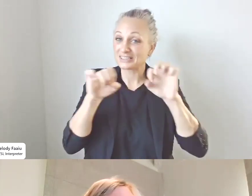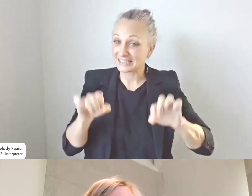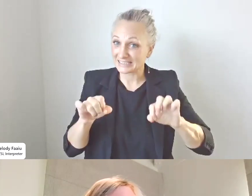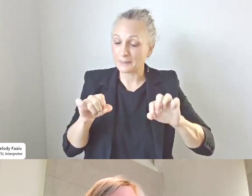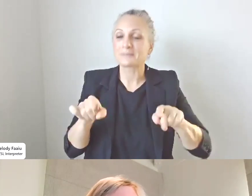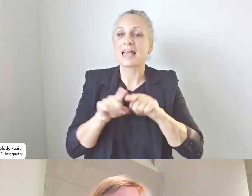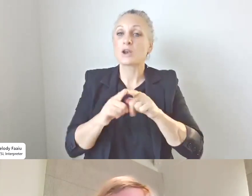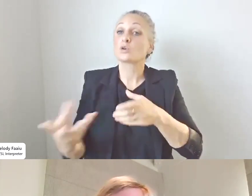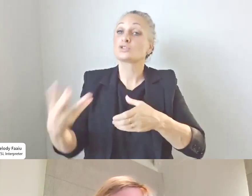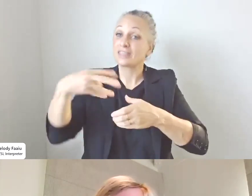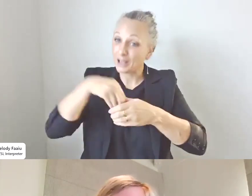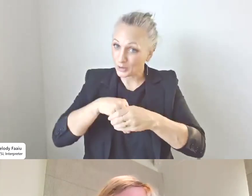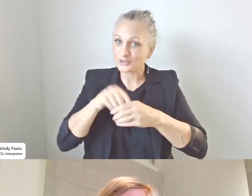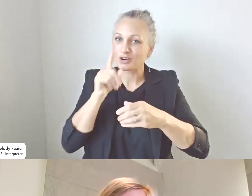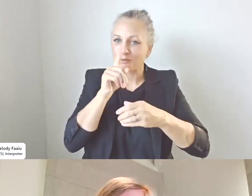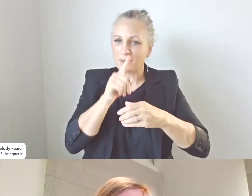in people with disabilities.